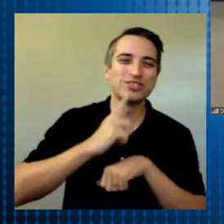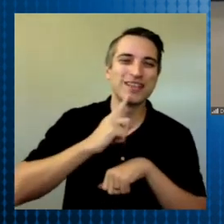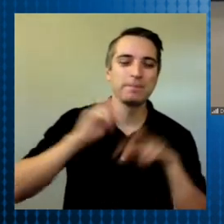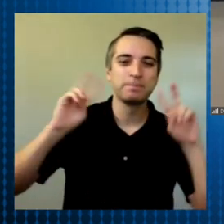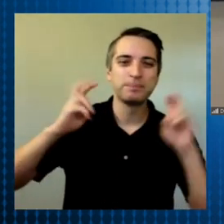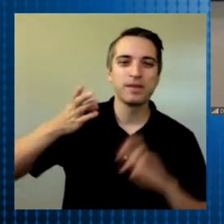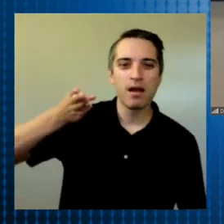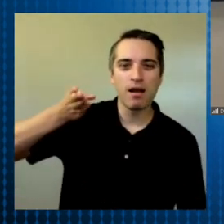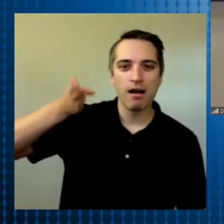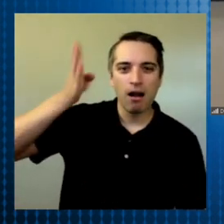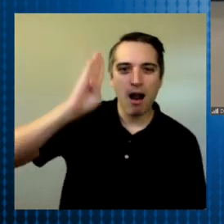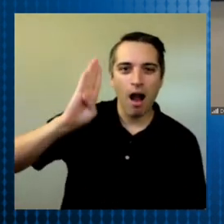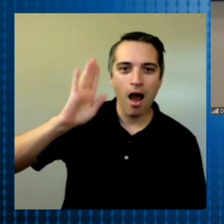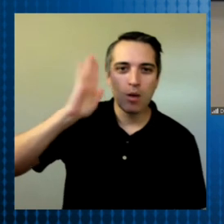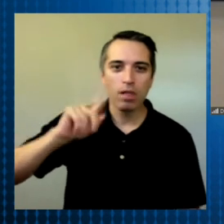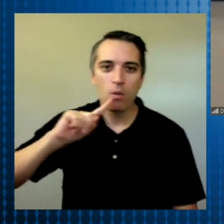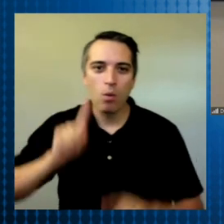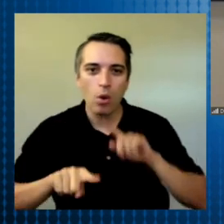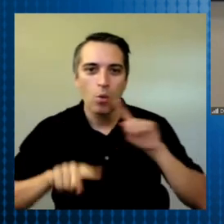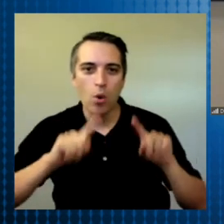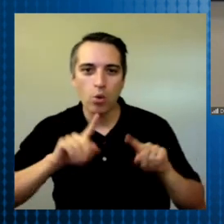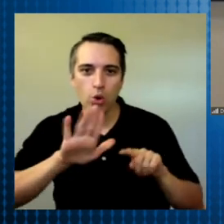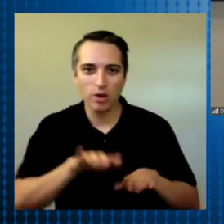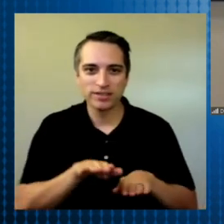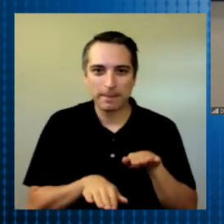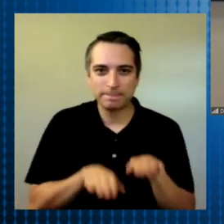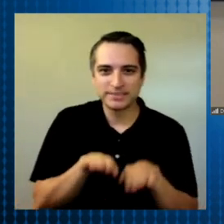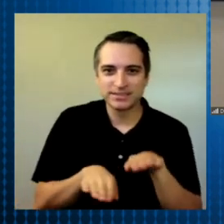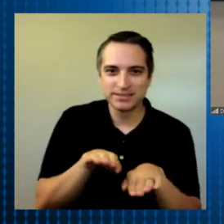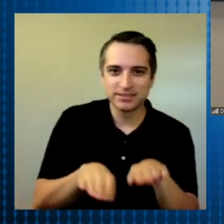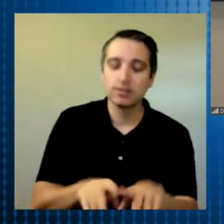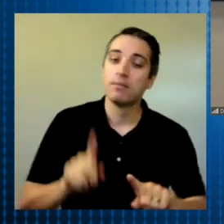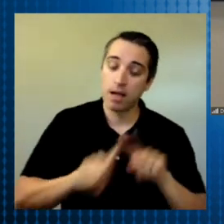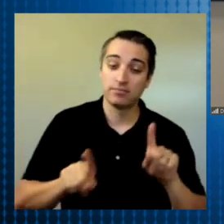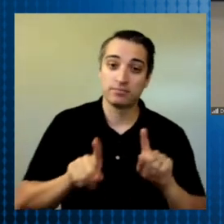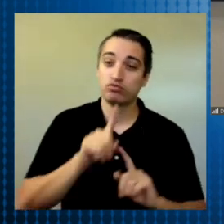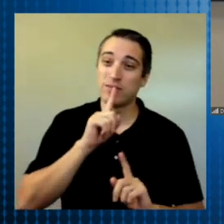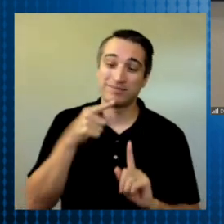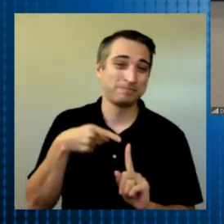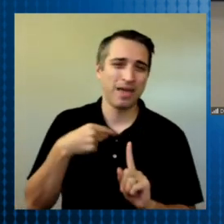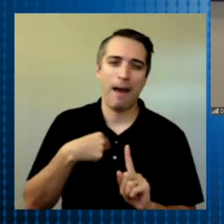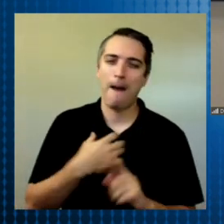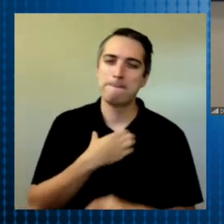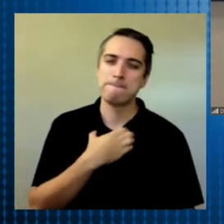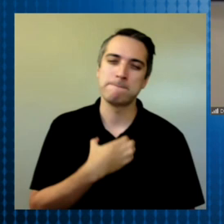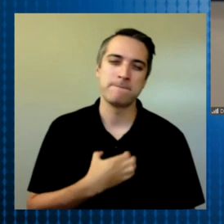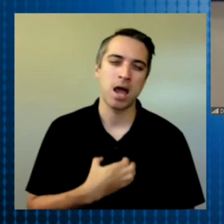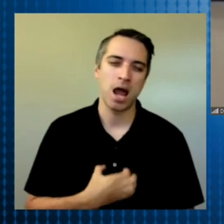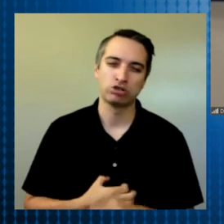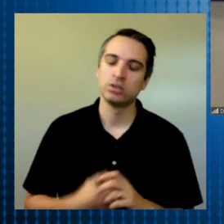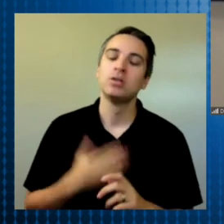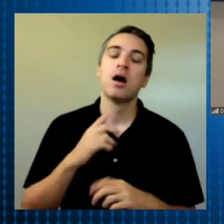to be passionate, Jalen. I'm passionate about education. So I don't care if you take a course in